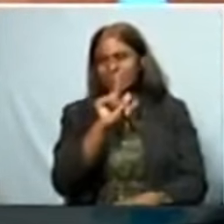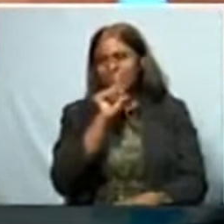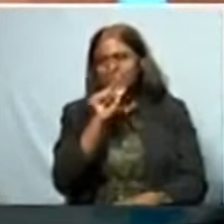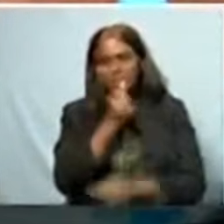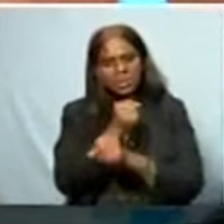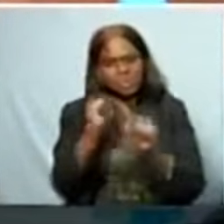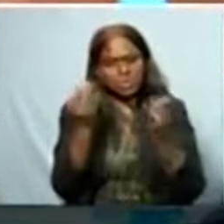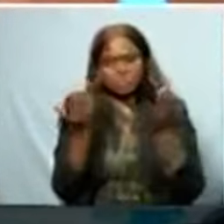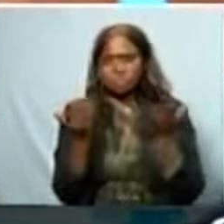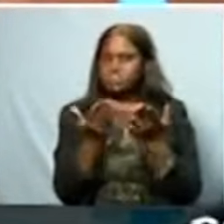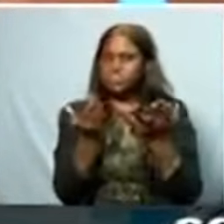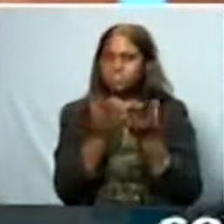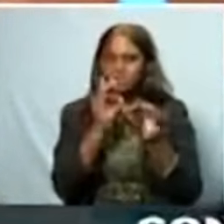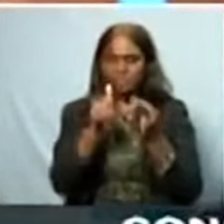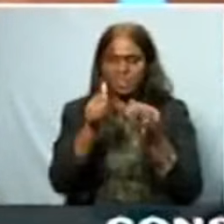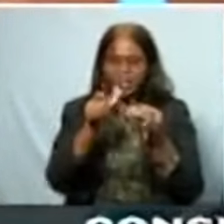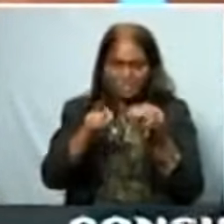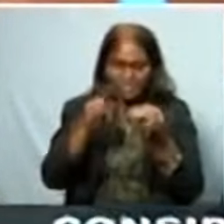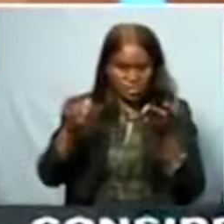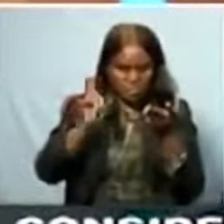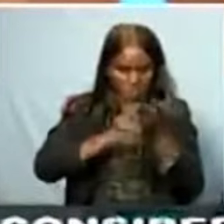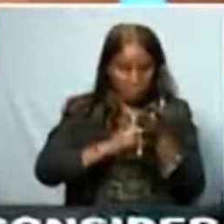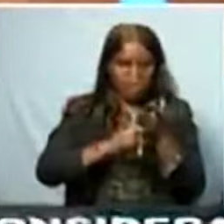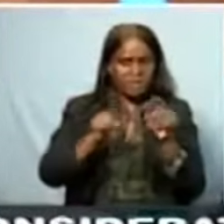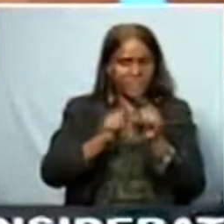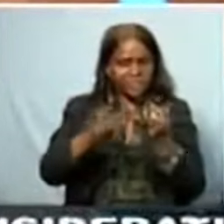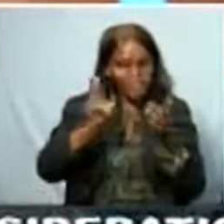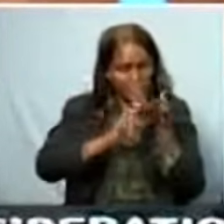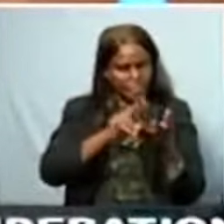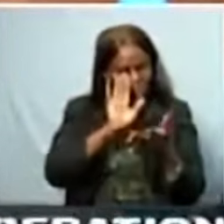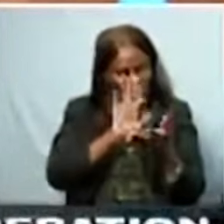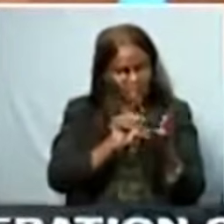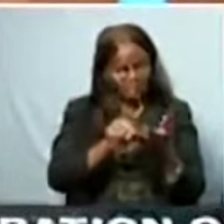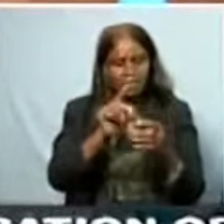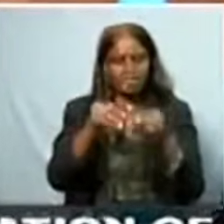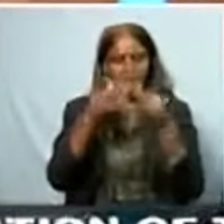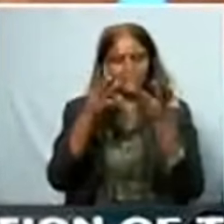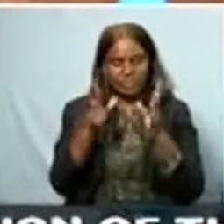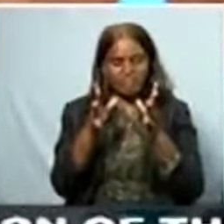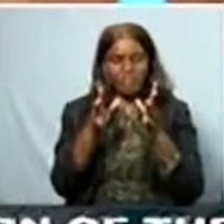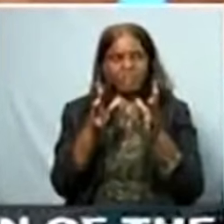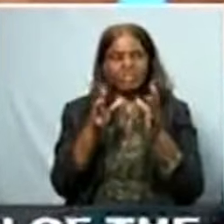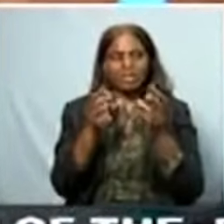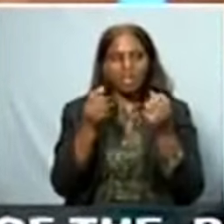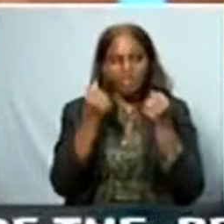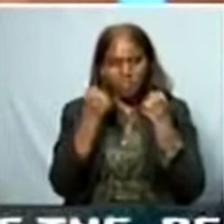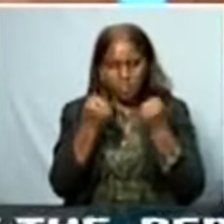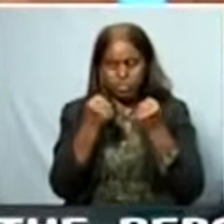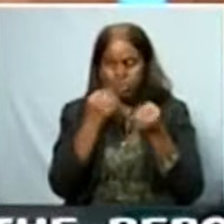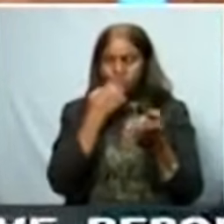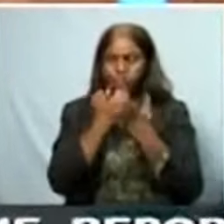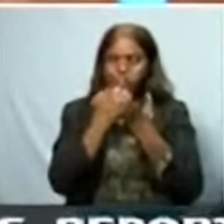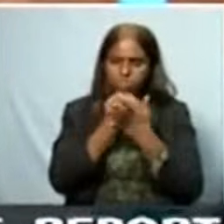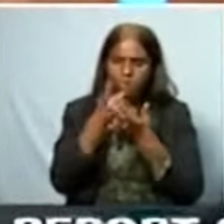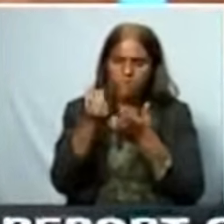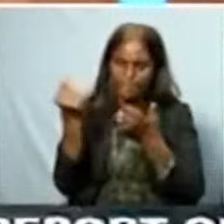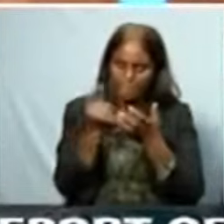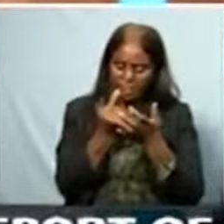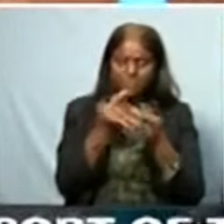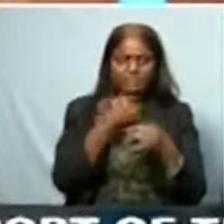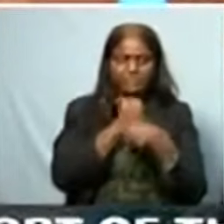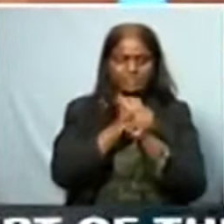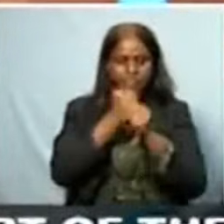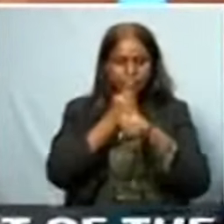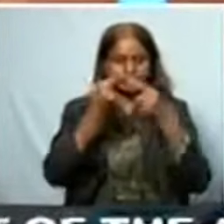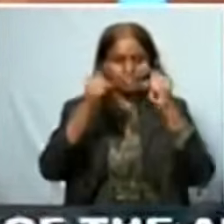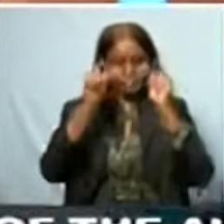tackled moving forward, if you need to relook at them, provide solid evidence so that as you come we can make